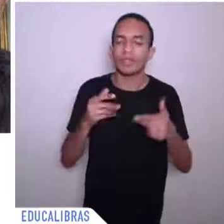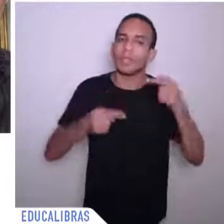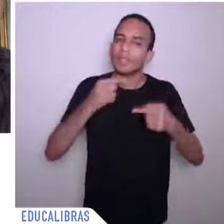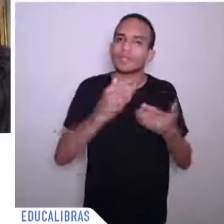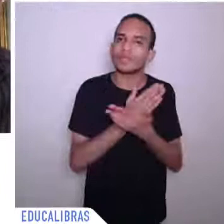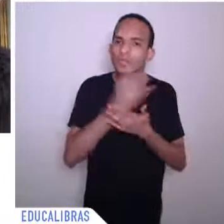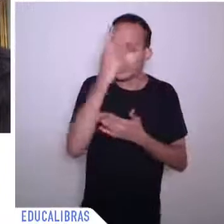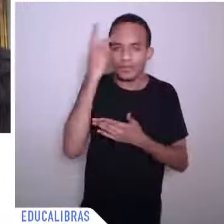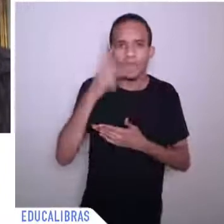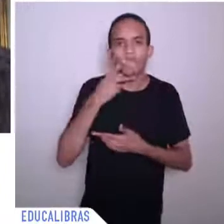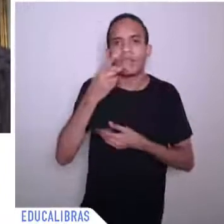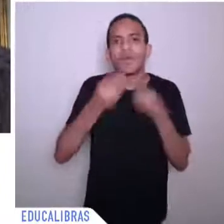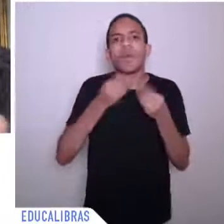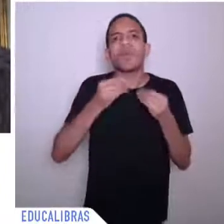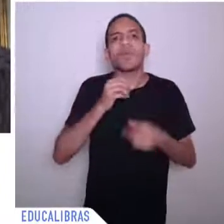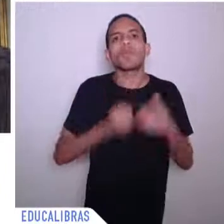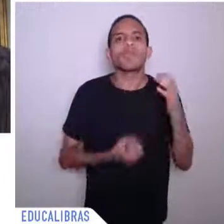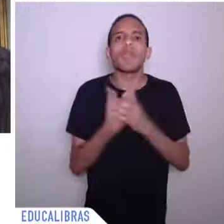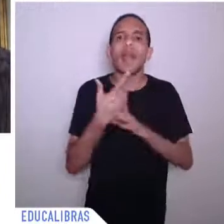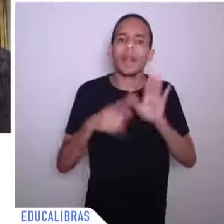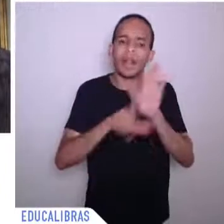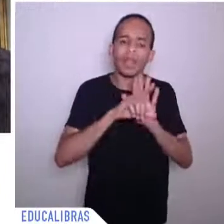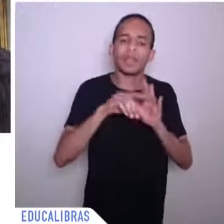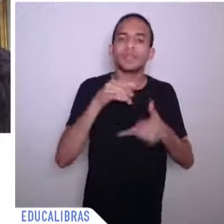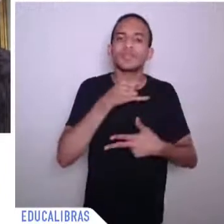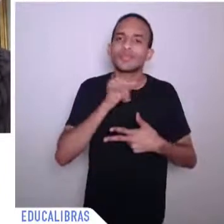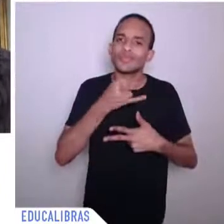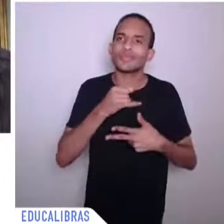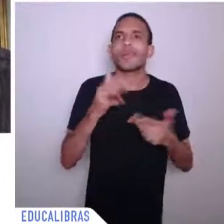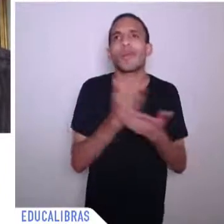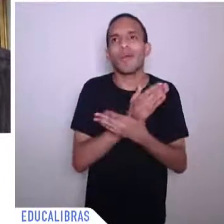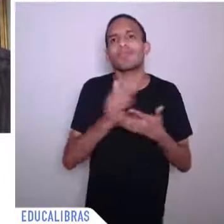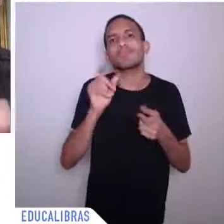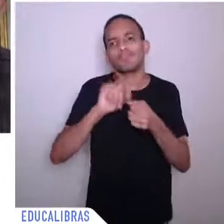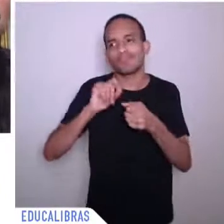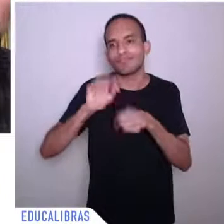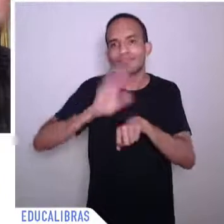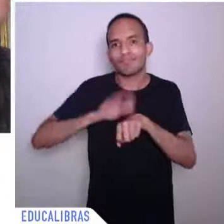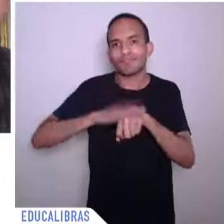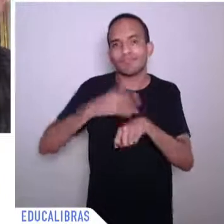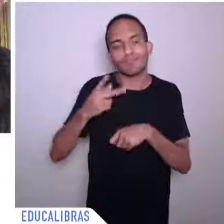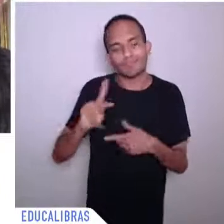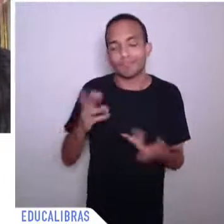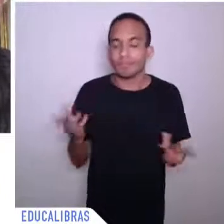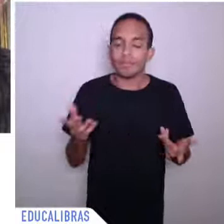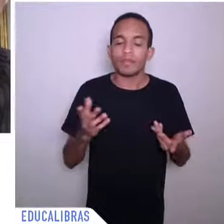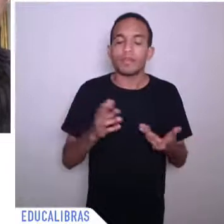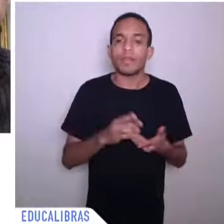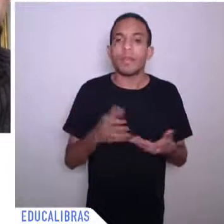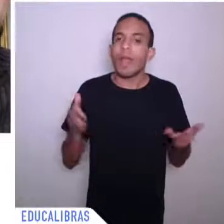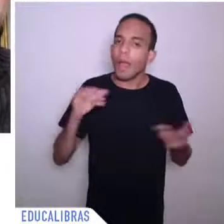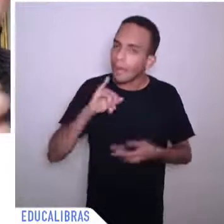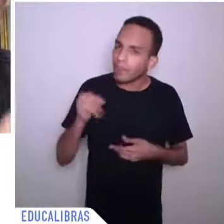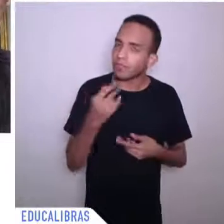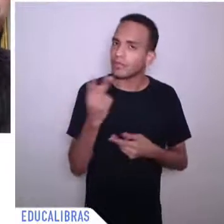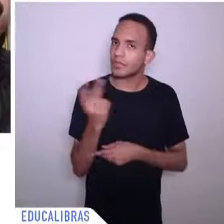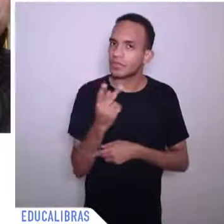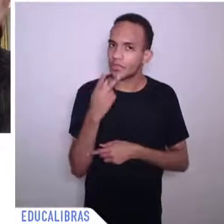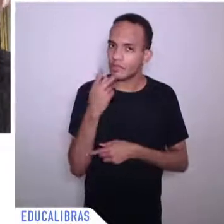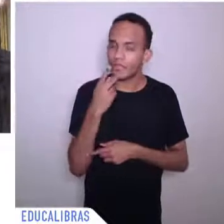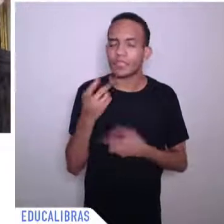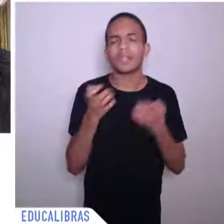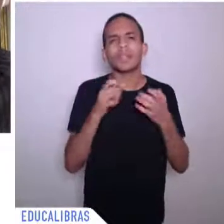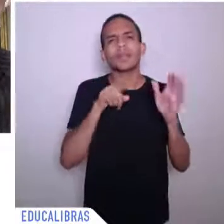the funding system, and people question some of the role of